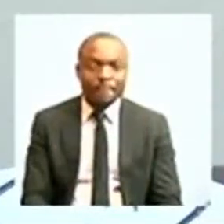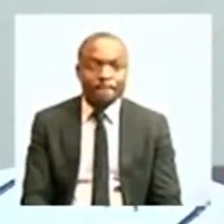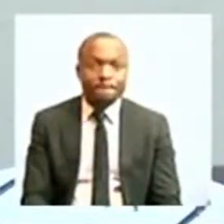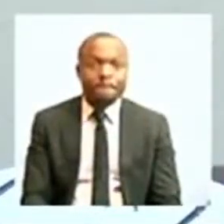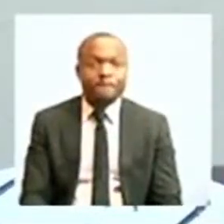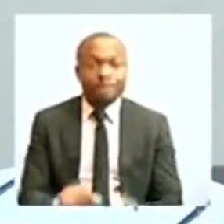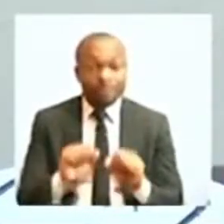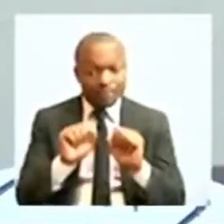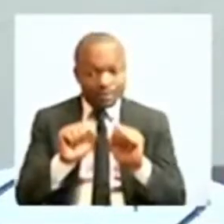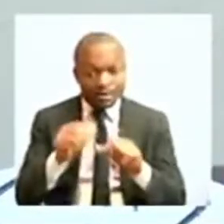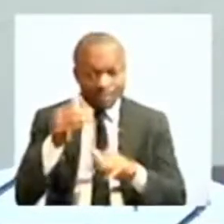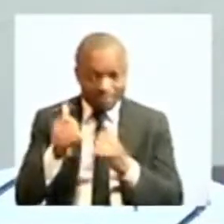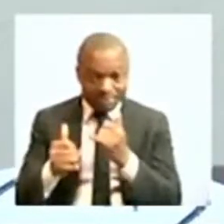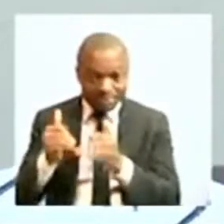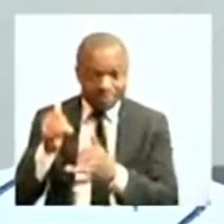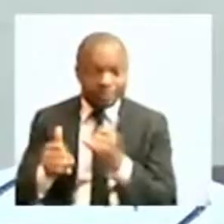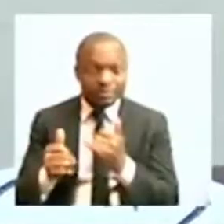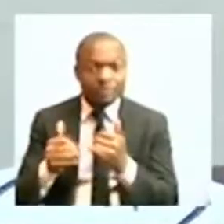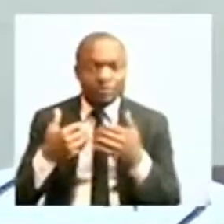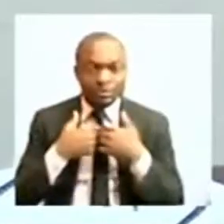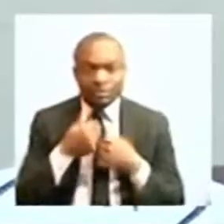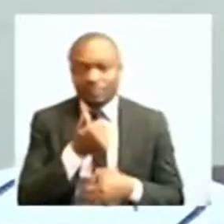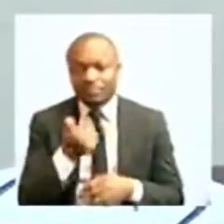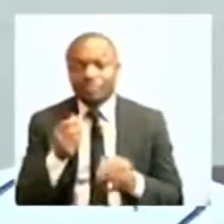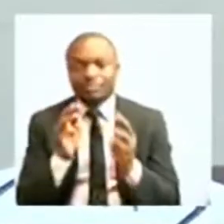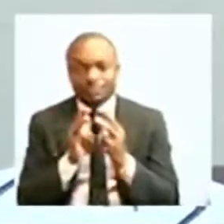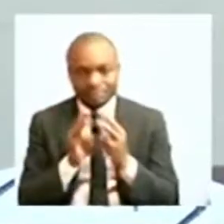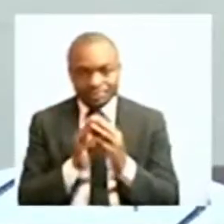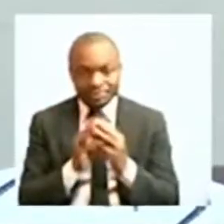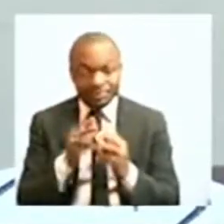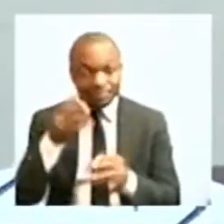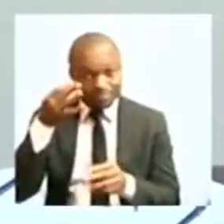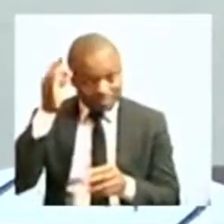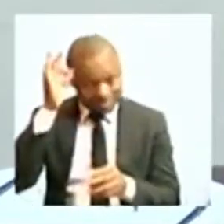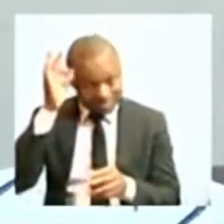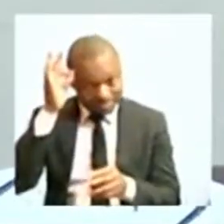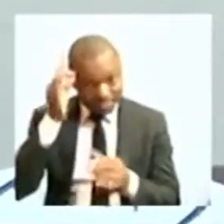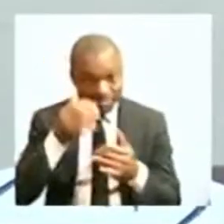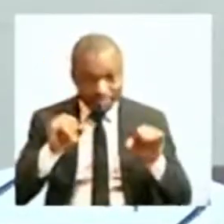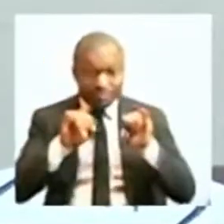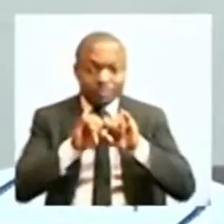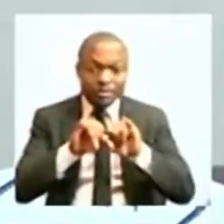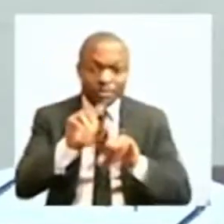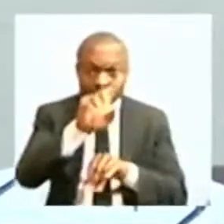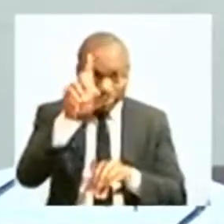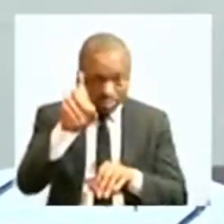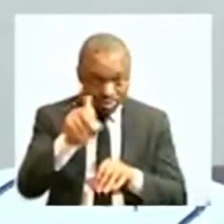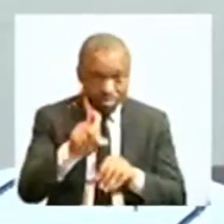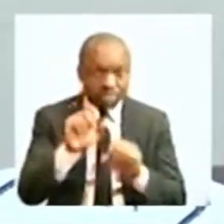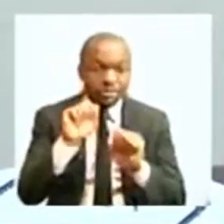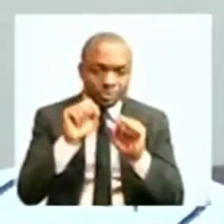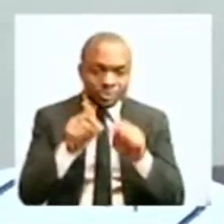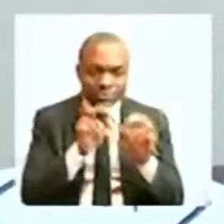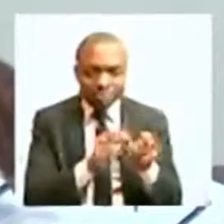Let me just conclude, because we have other meetings. Then take note of that important one that you can respond to.